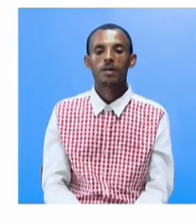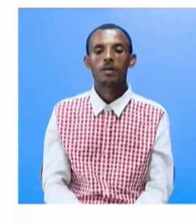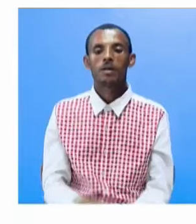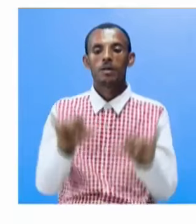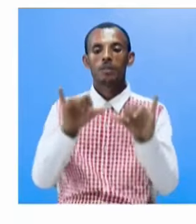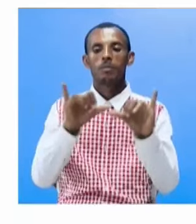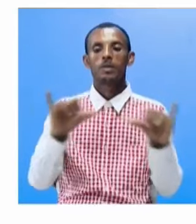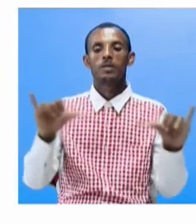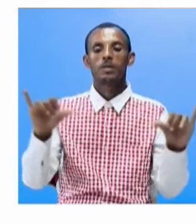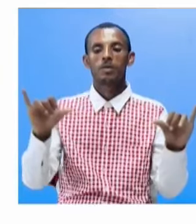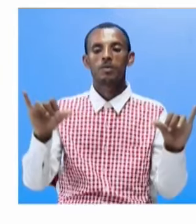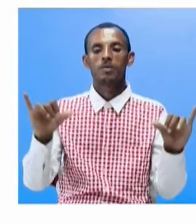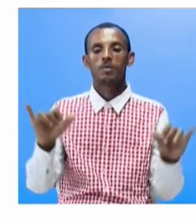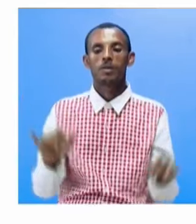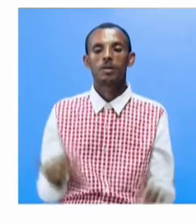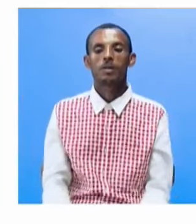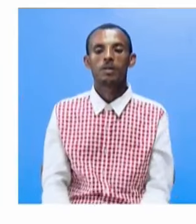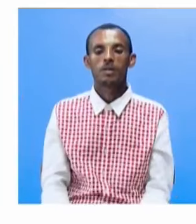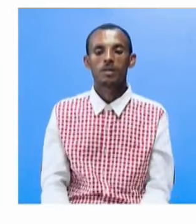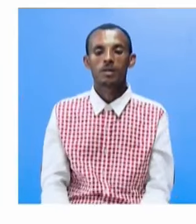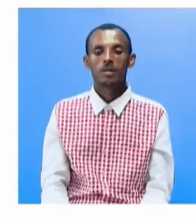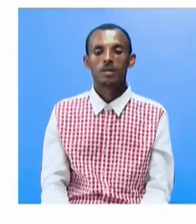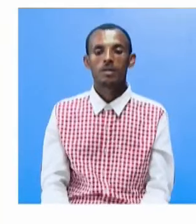measure of